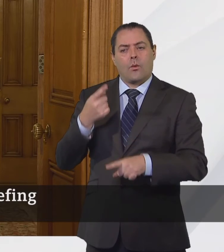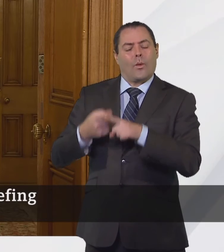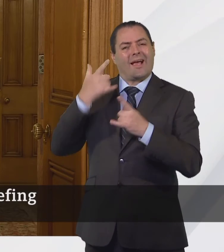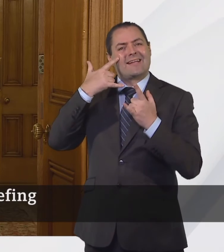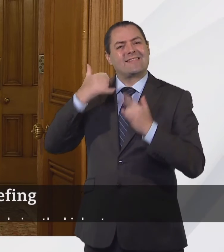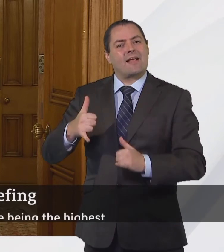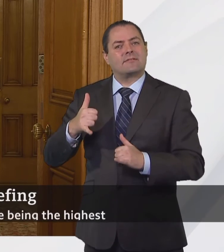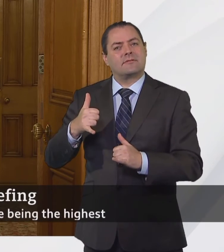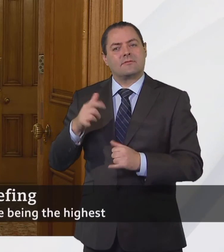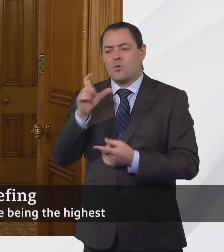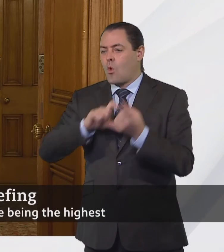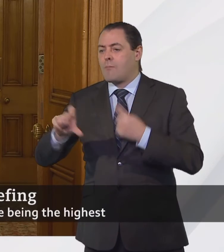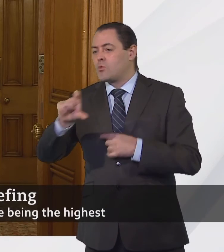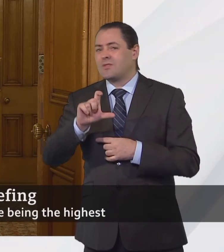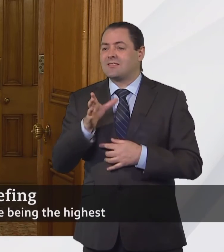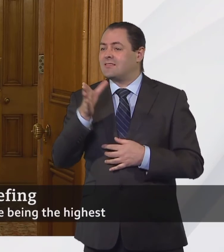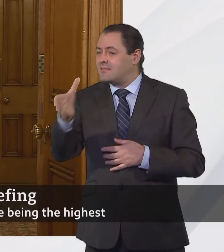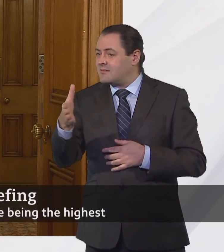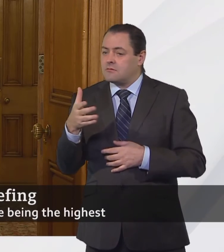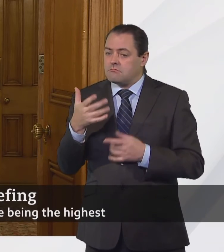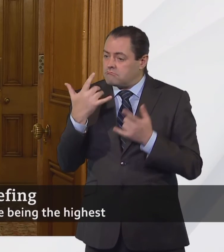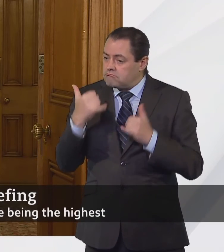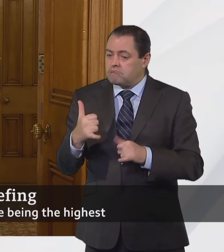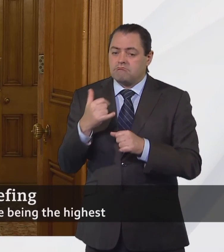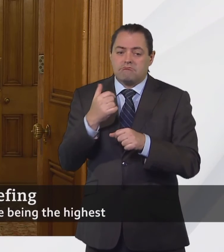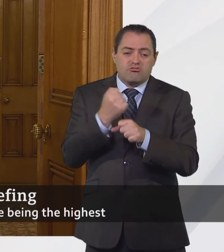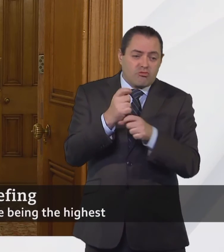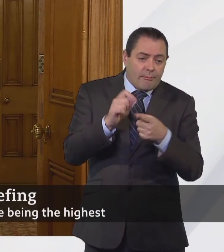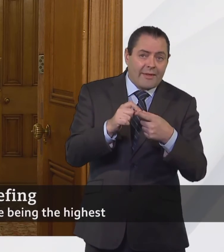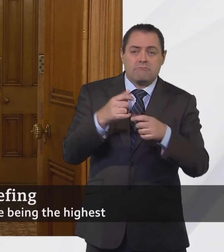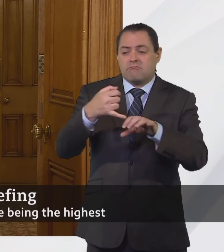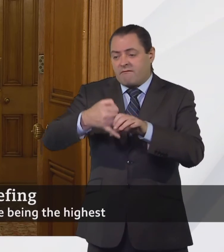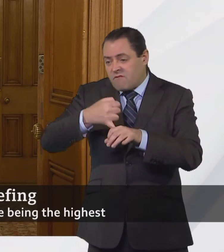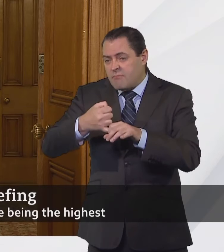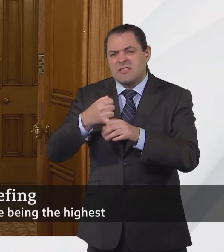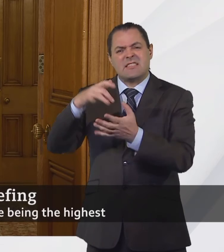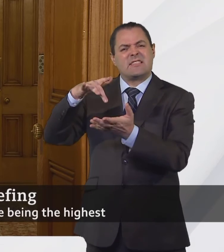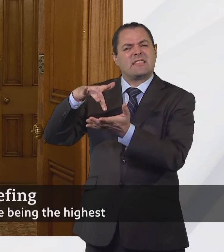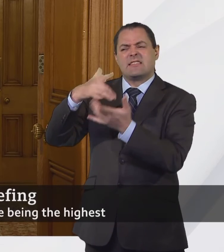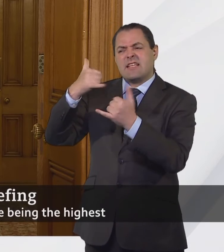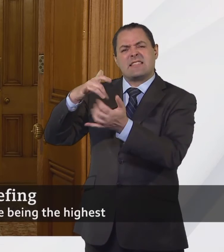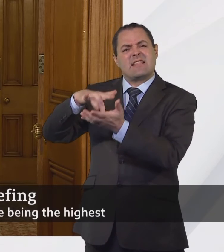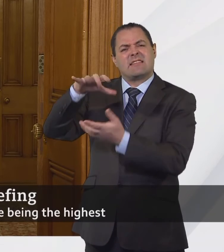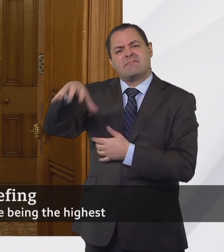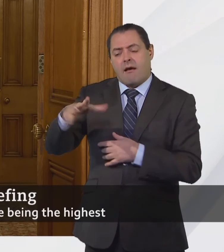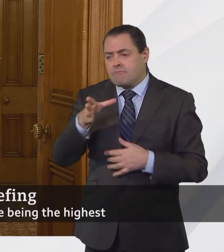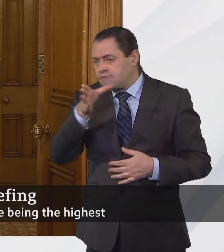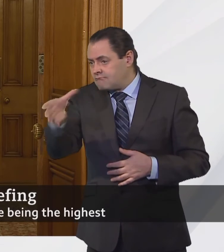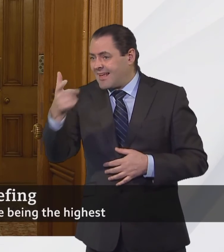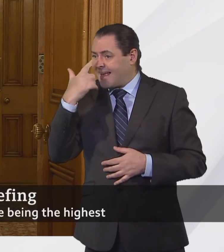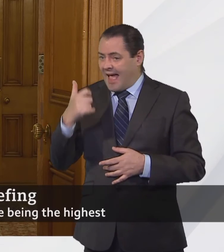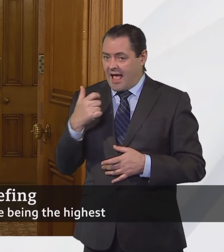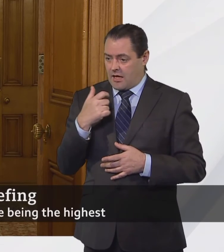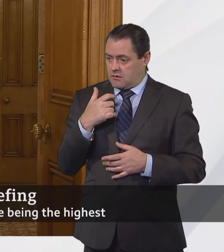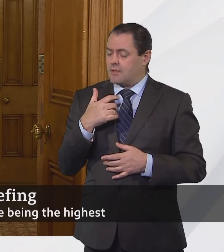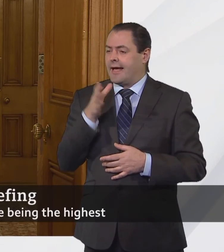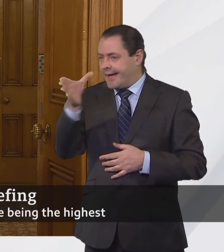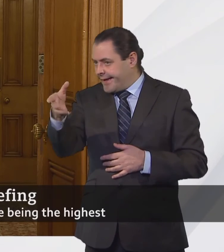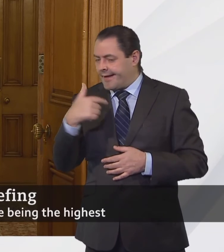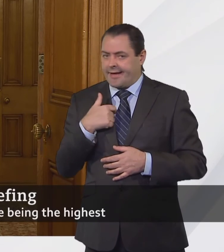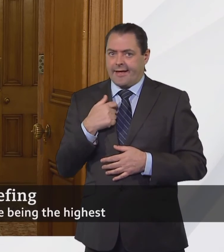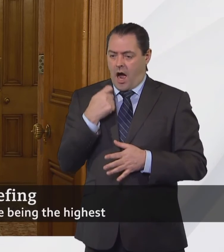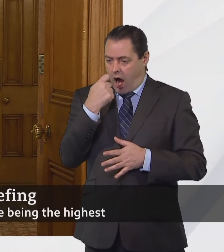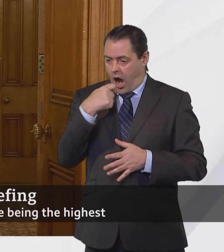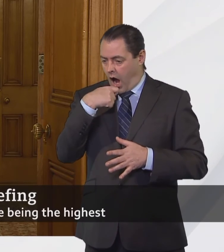allowing anyone carrying the disease, including those without symptoms, to isolate and thereby